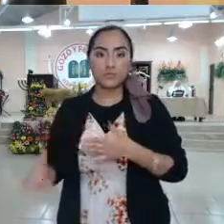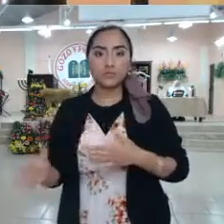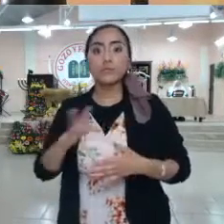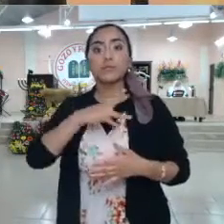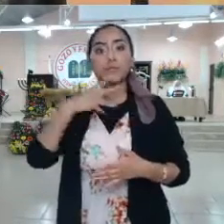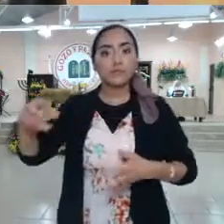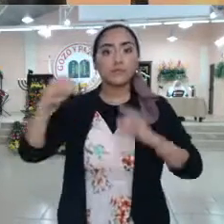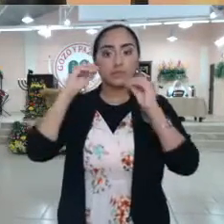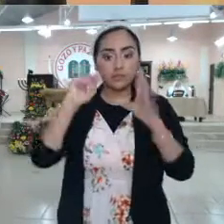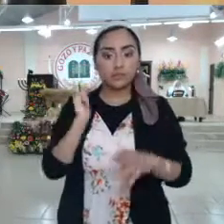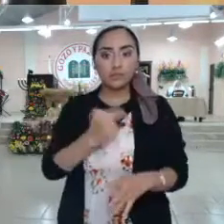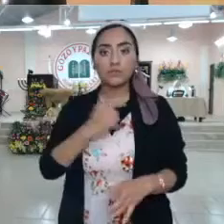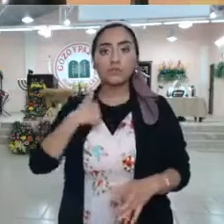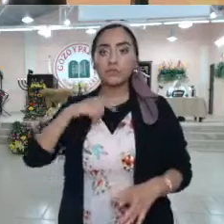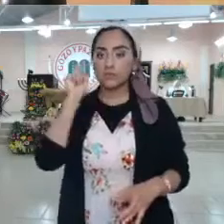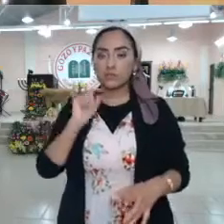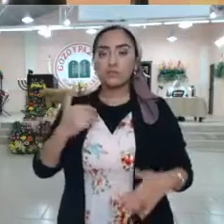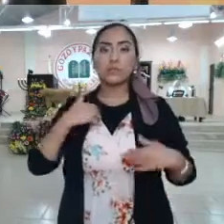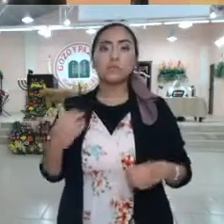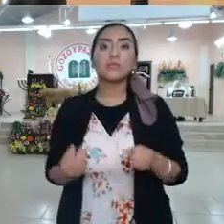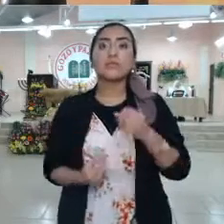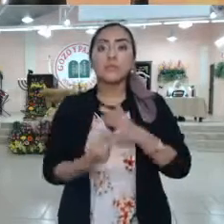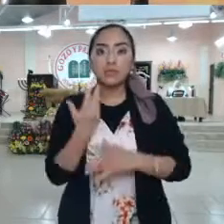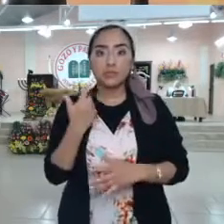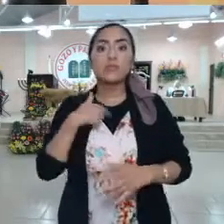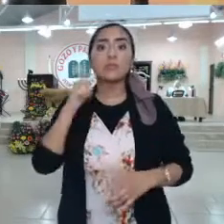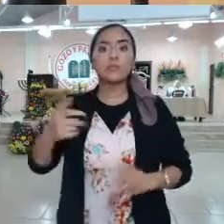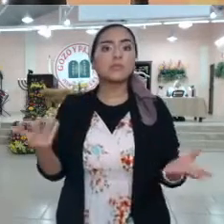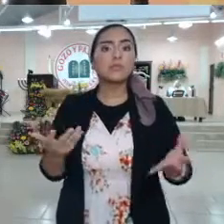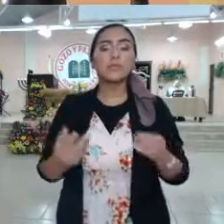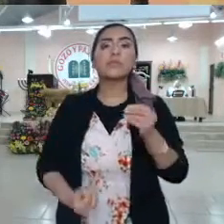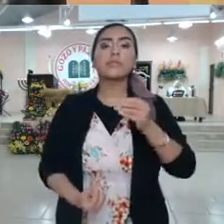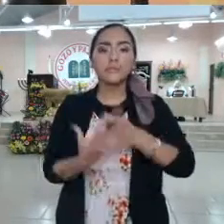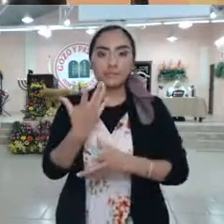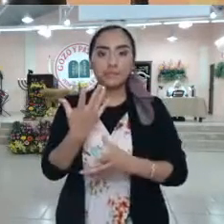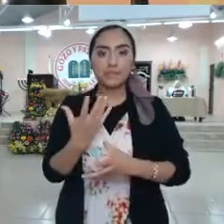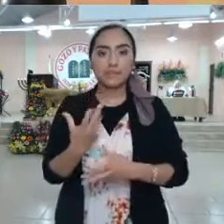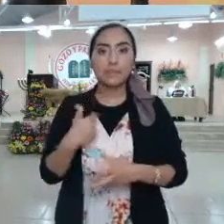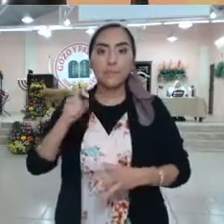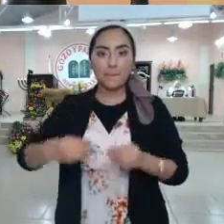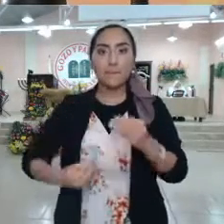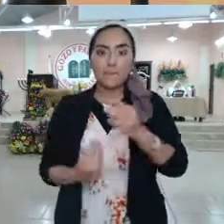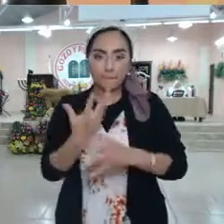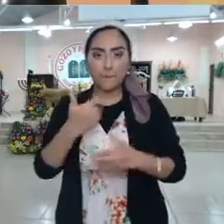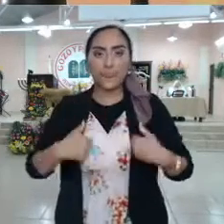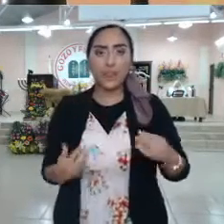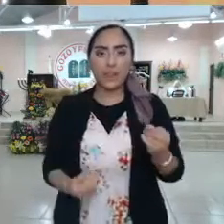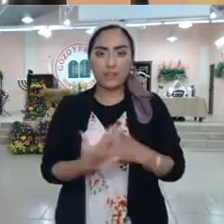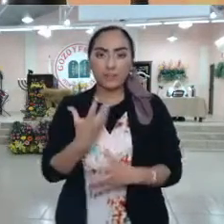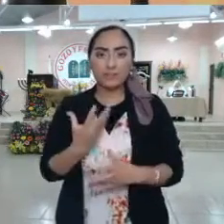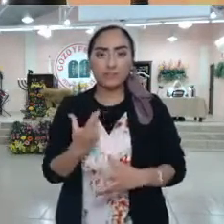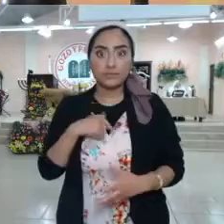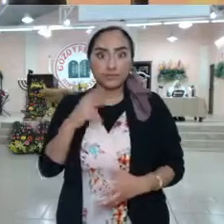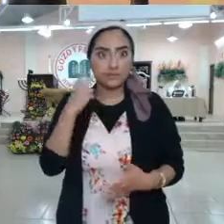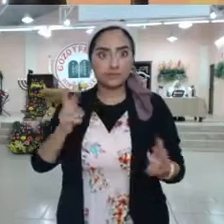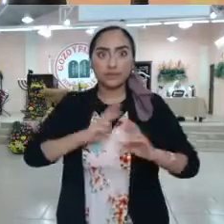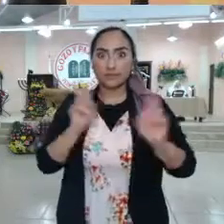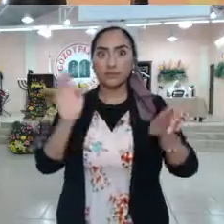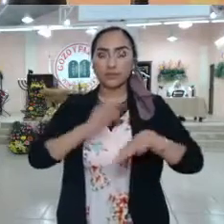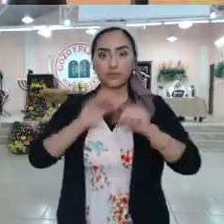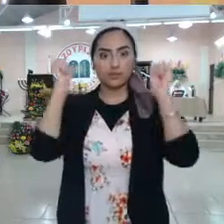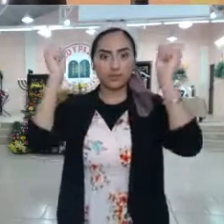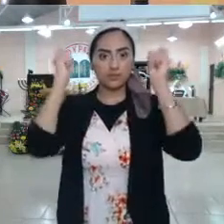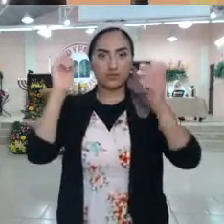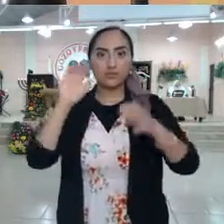nos unleavened bread. enseña And que he tengamos que teaches frutos. to Nos have enseña what? que Fruits. He teaches to have frutos, que tengamos fruits, frutos. to have Ya lo fruits. vimos en las We saw fiestas